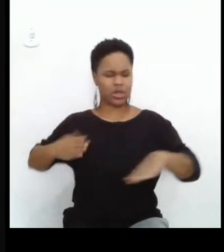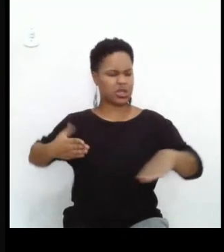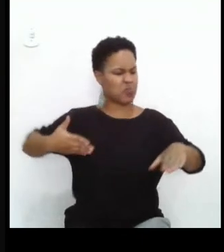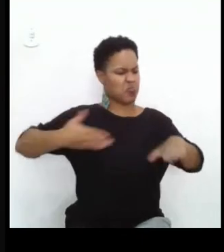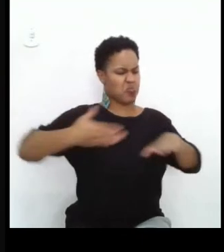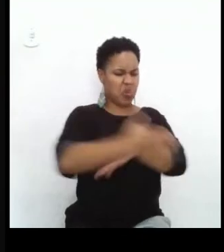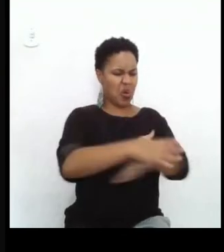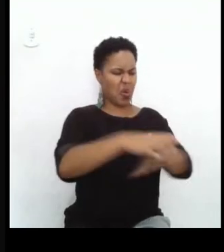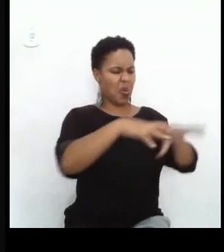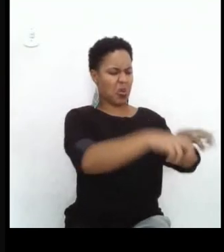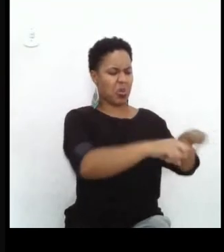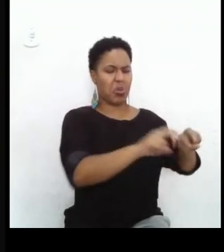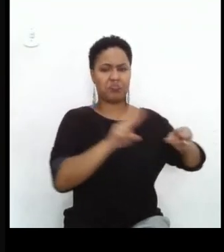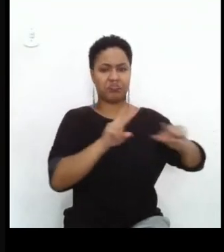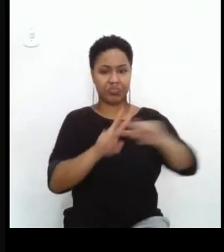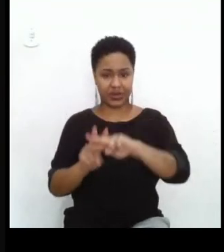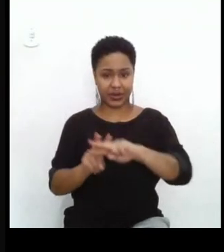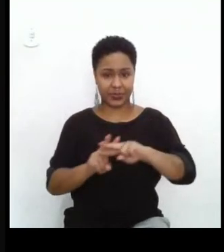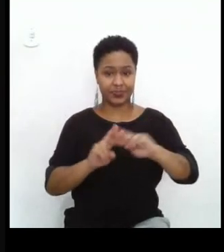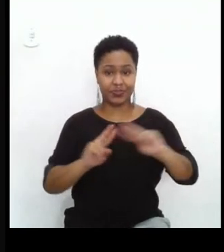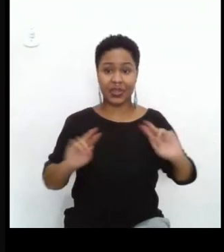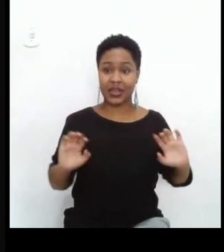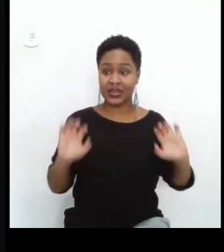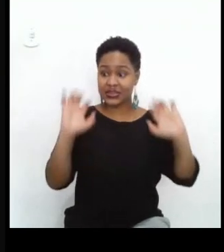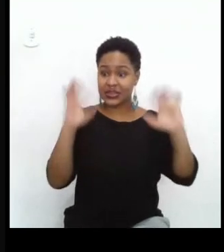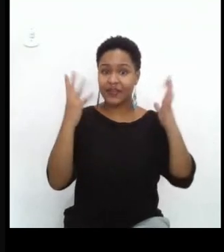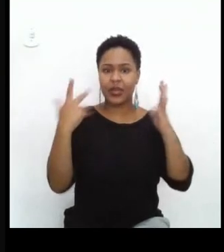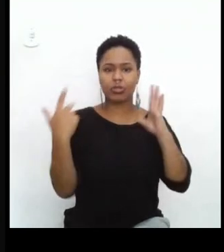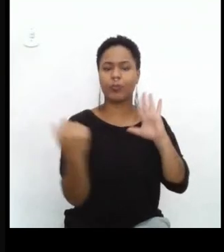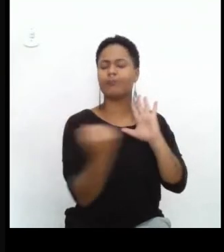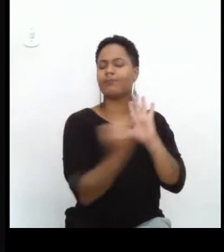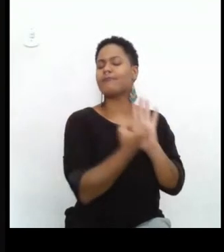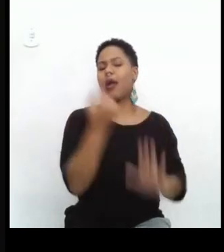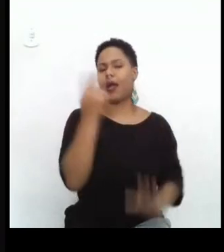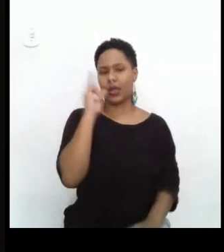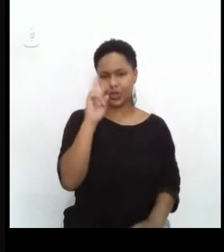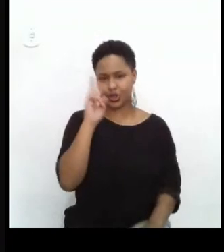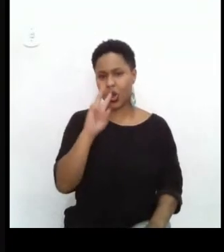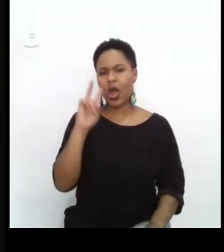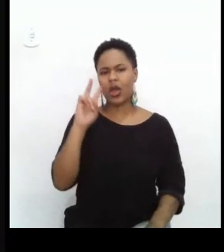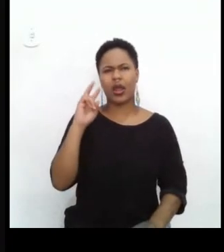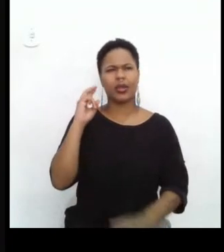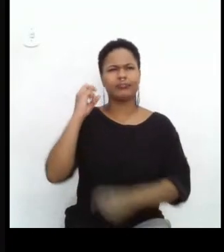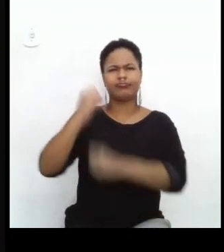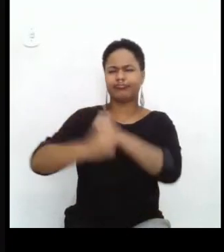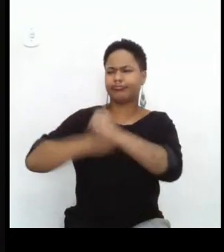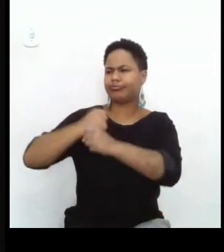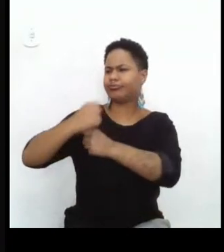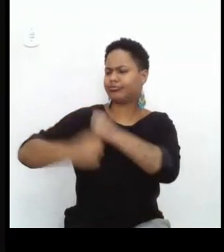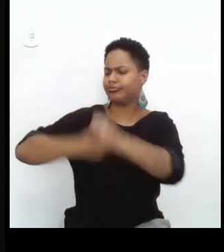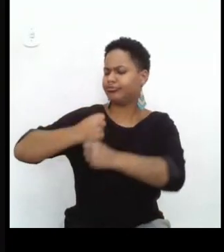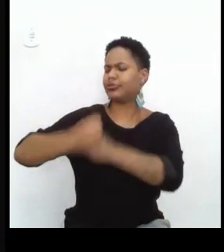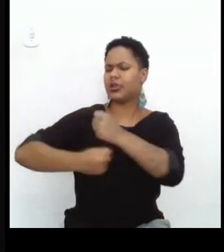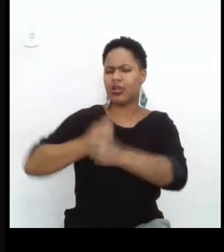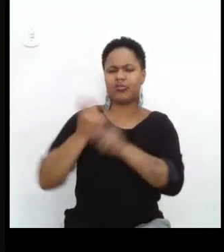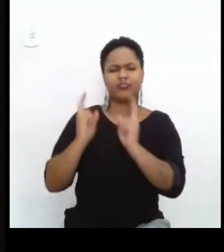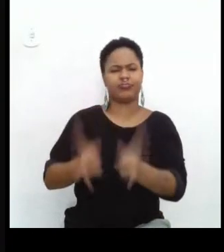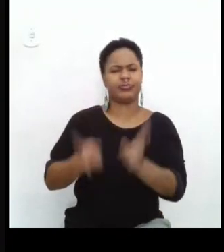Work then One Night he turned for Future Generations to come in the hunger